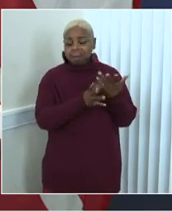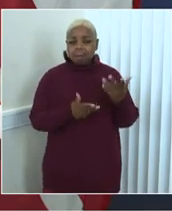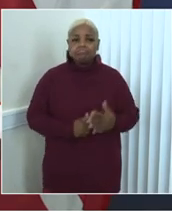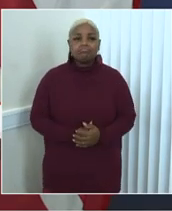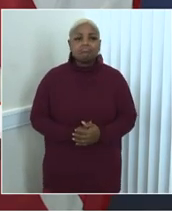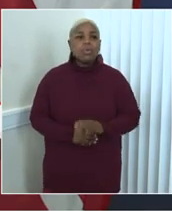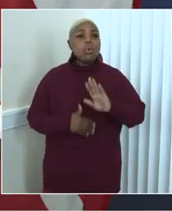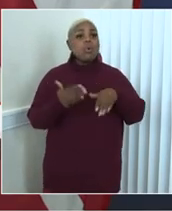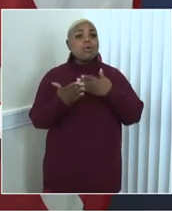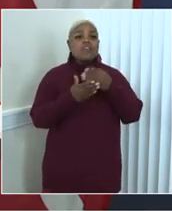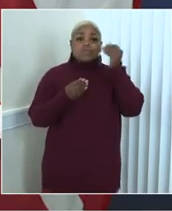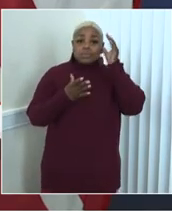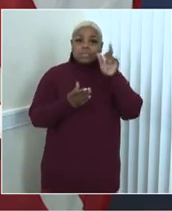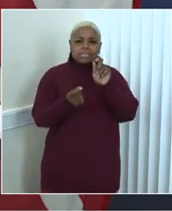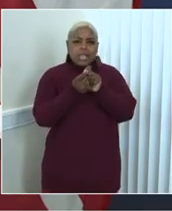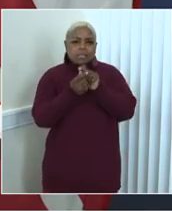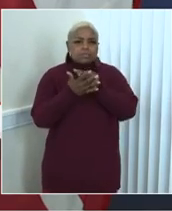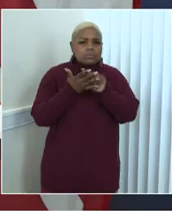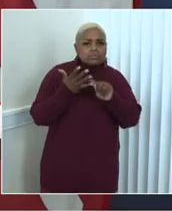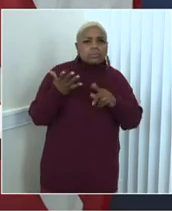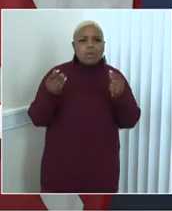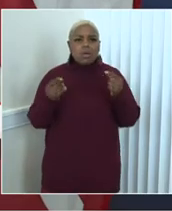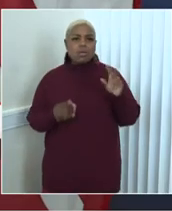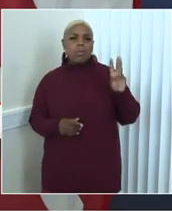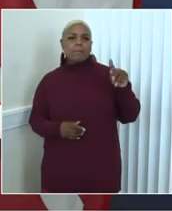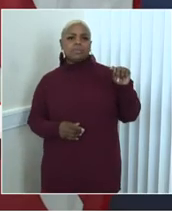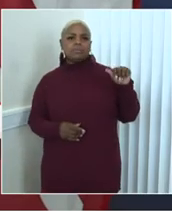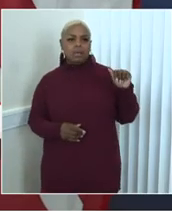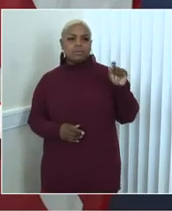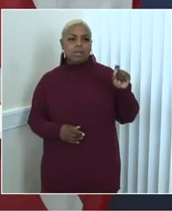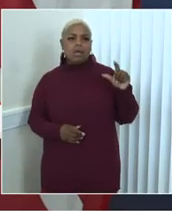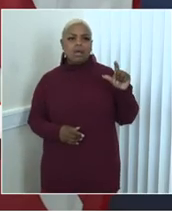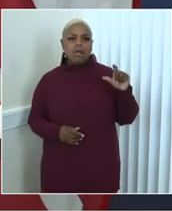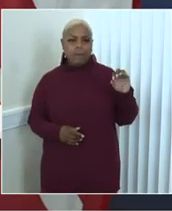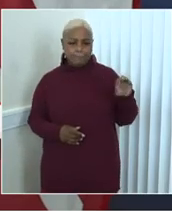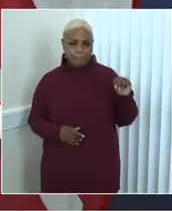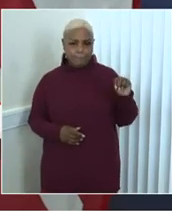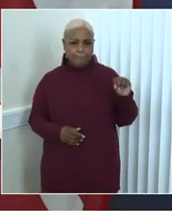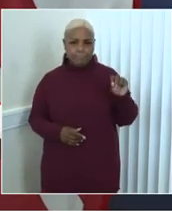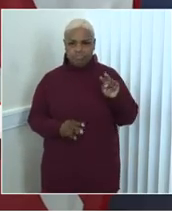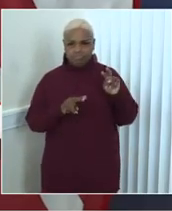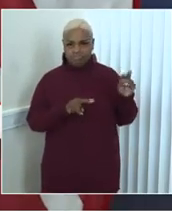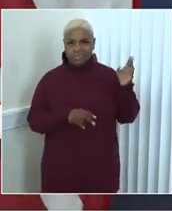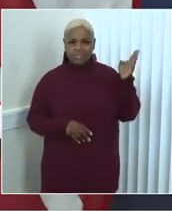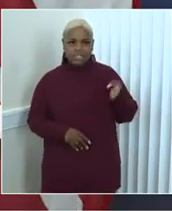at WMATA.com Inauguration. And with that, I'll turn it back to Chief Smith. Thank you.